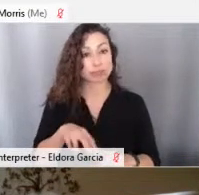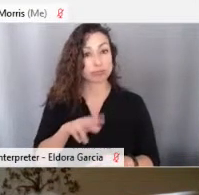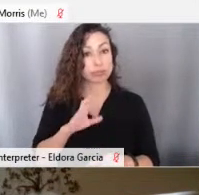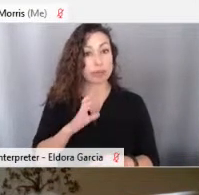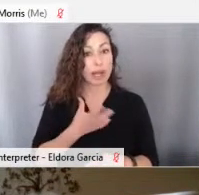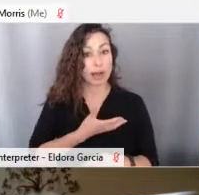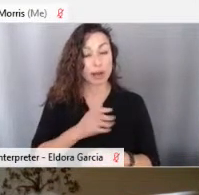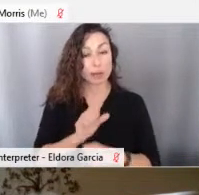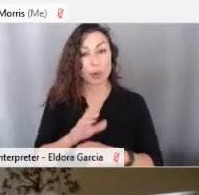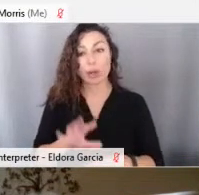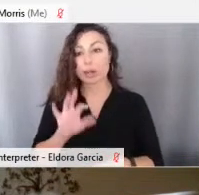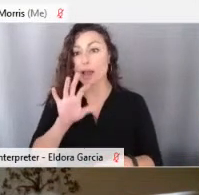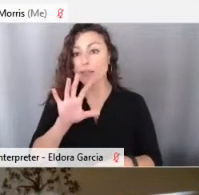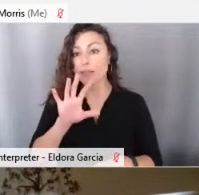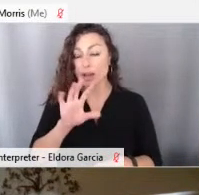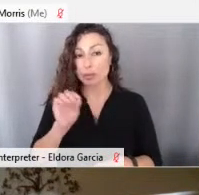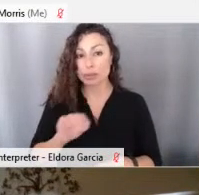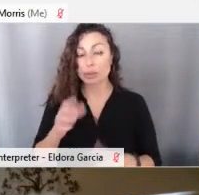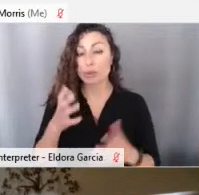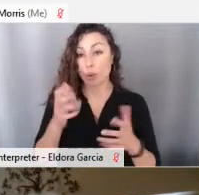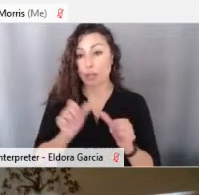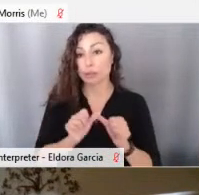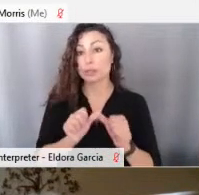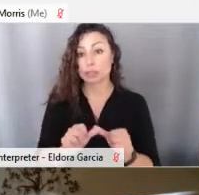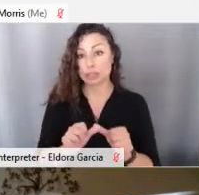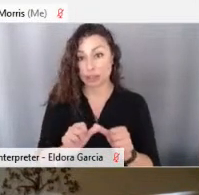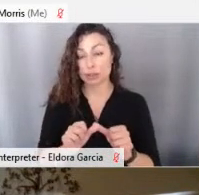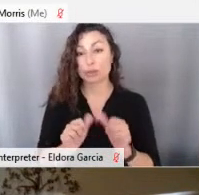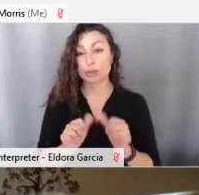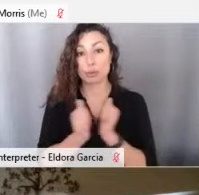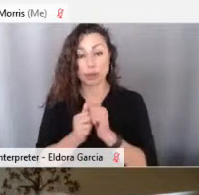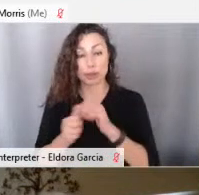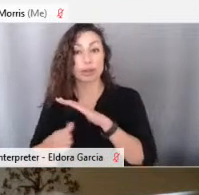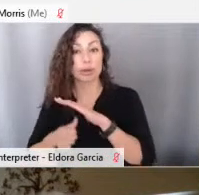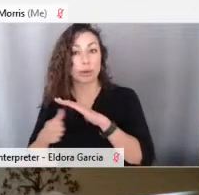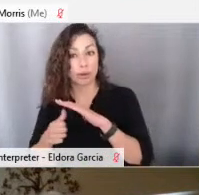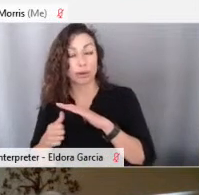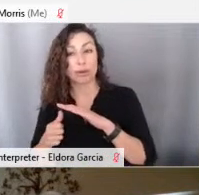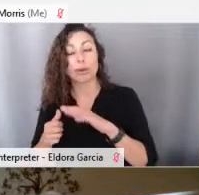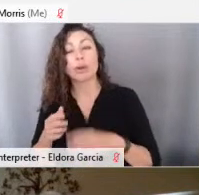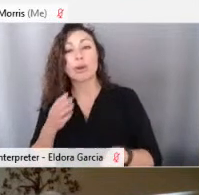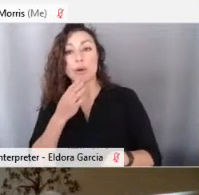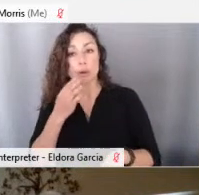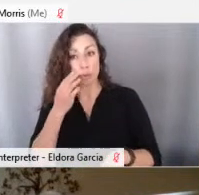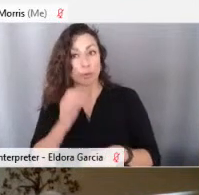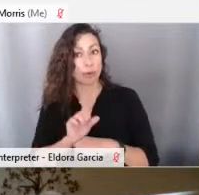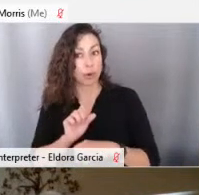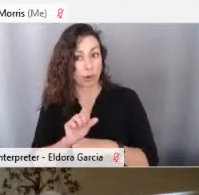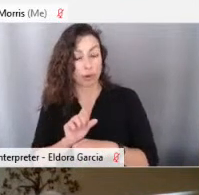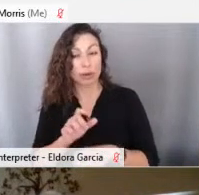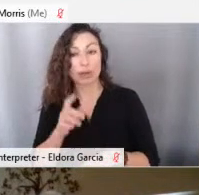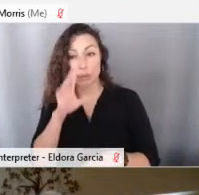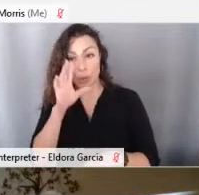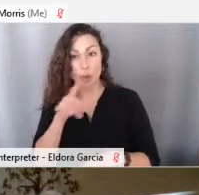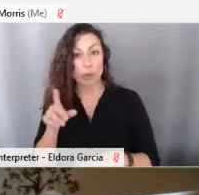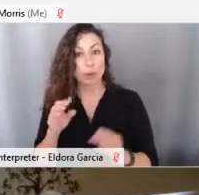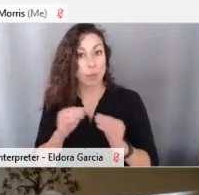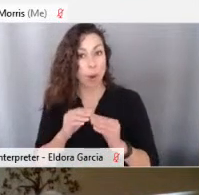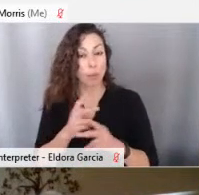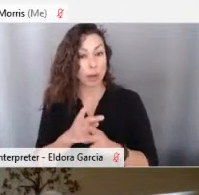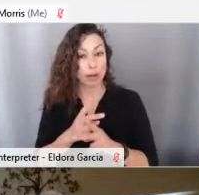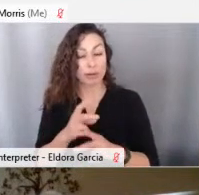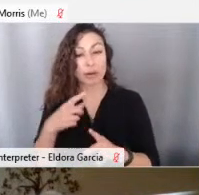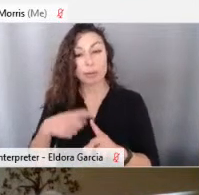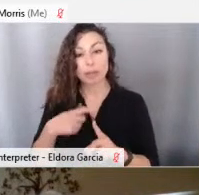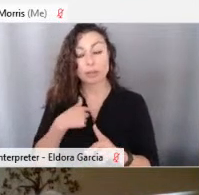employees, 95% of them want to continue with home-based work if they can. We know they're more productive. We've